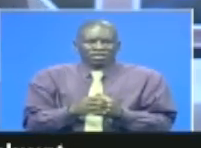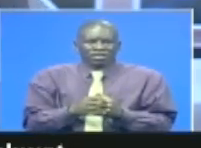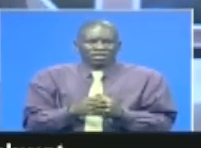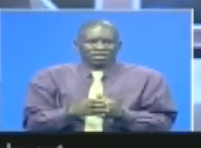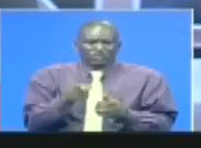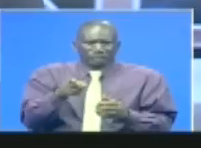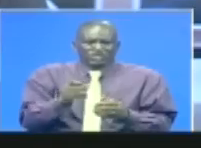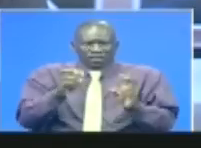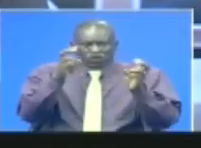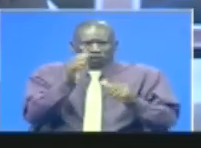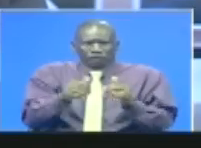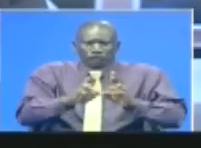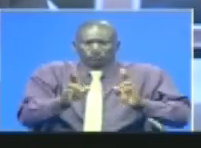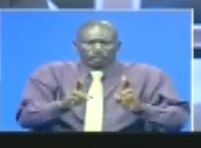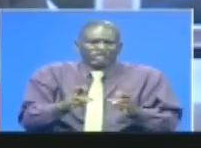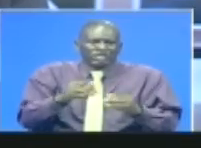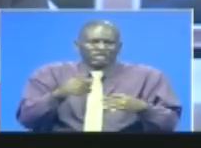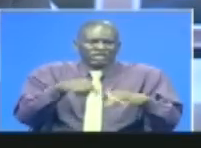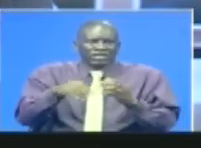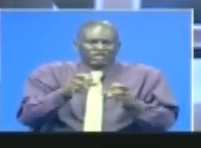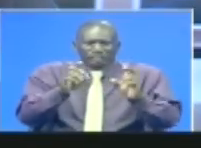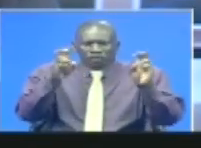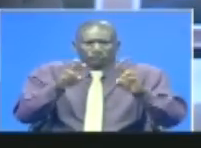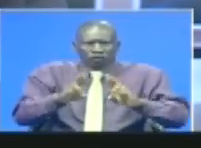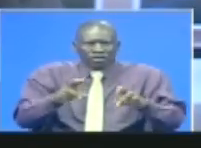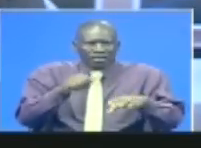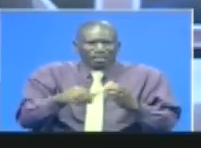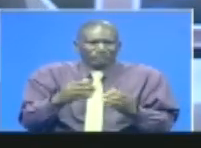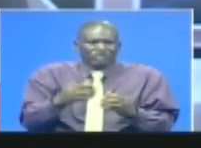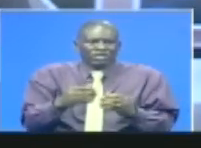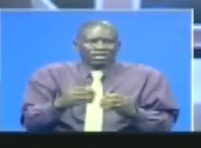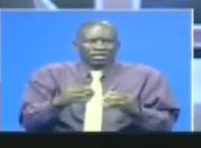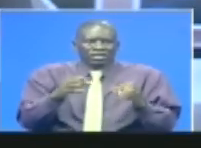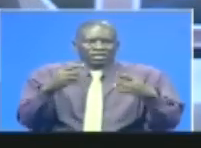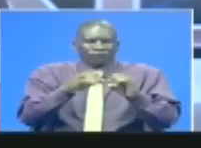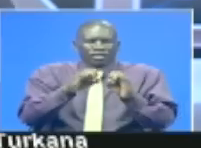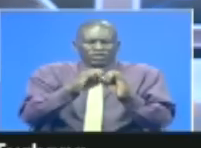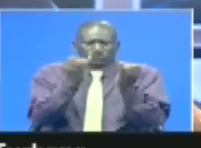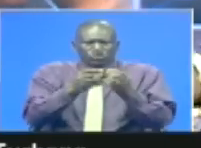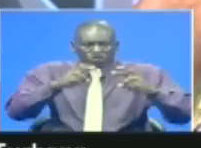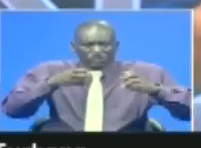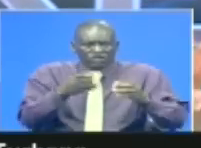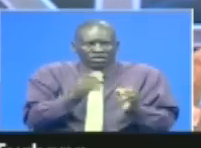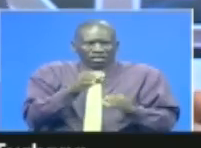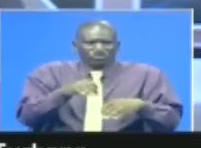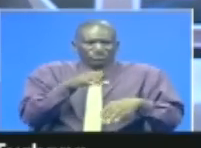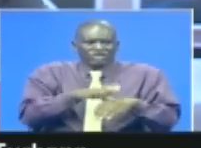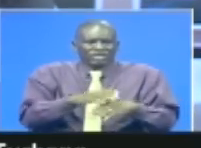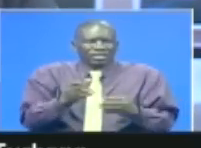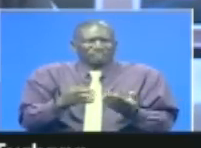This is a matter that is already before the necessary bodies that are looking into it. Okay. If we get the merits of